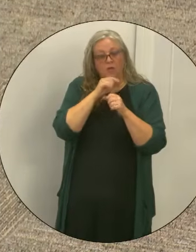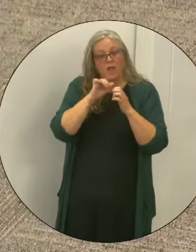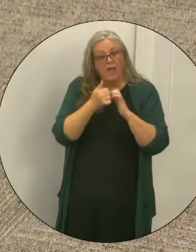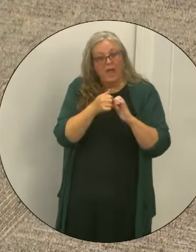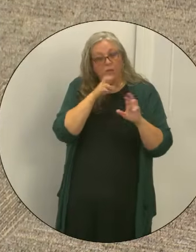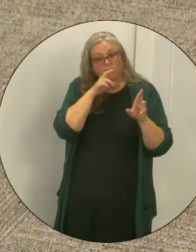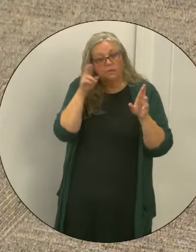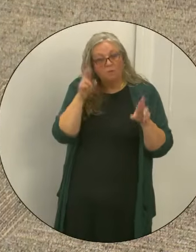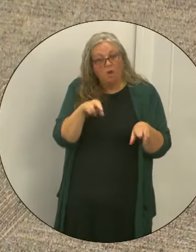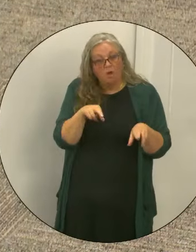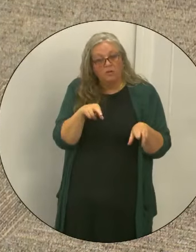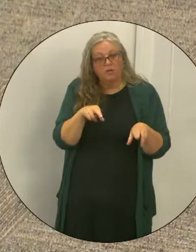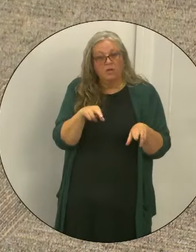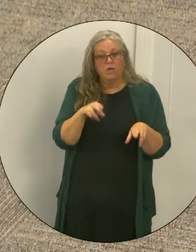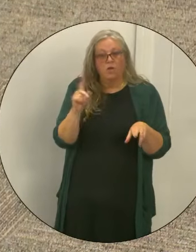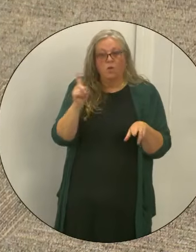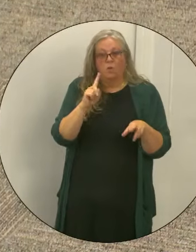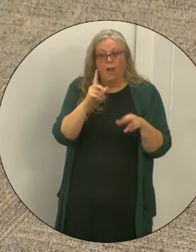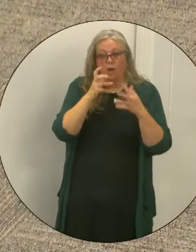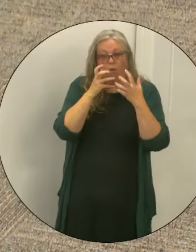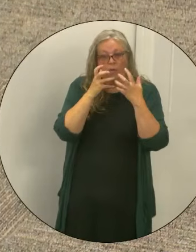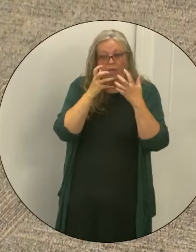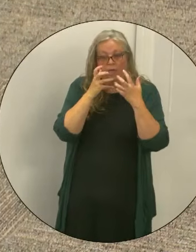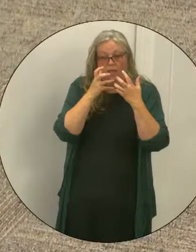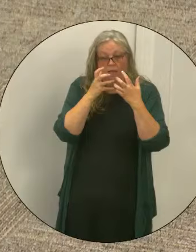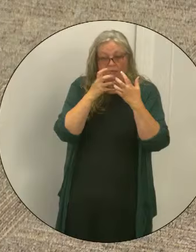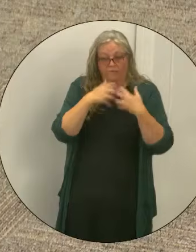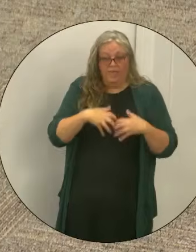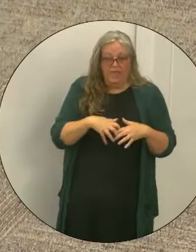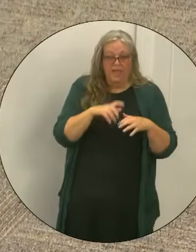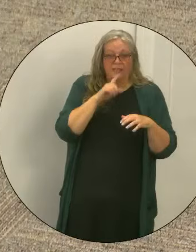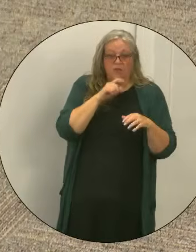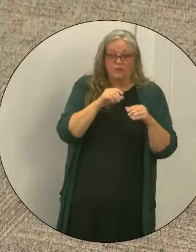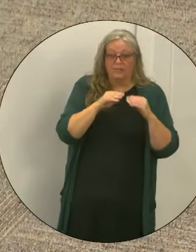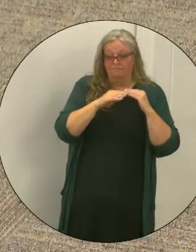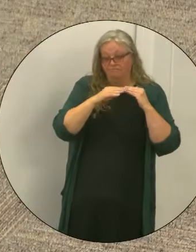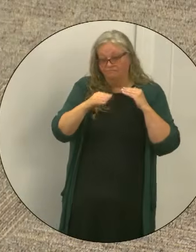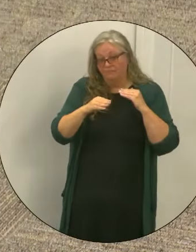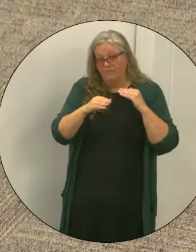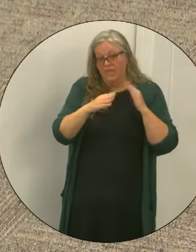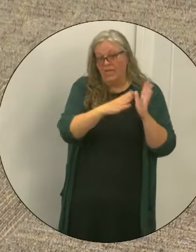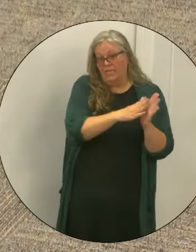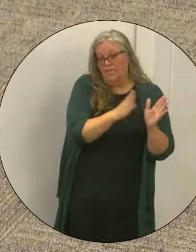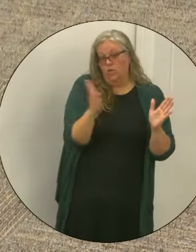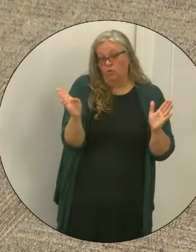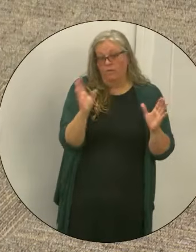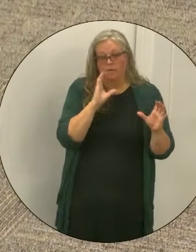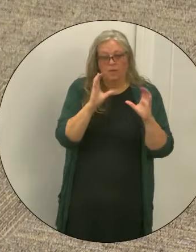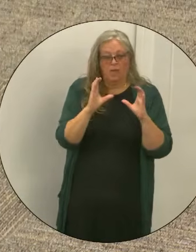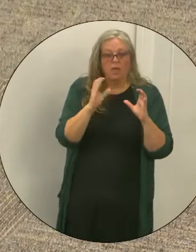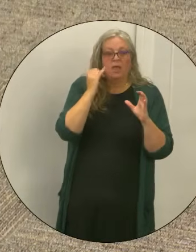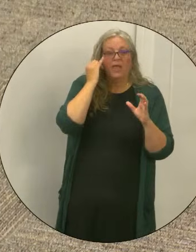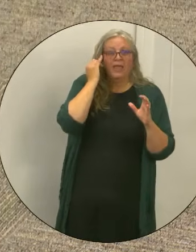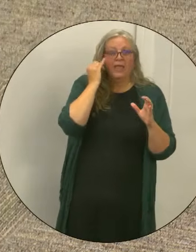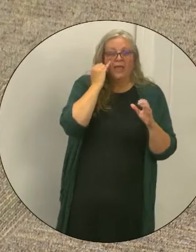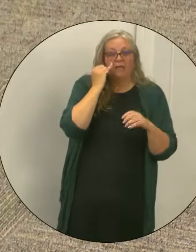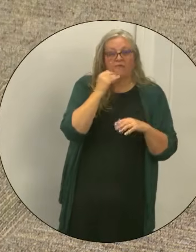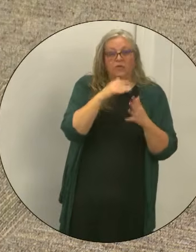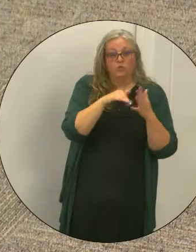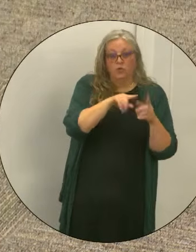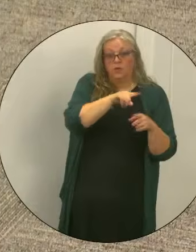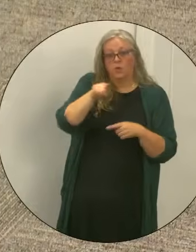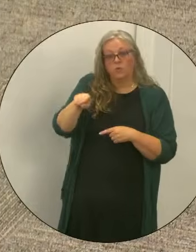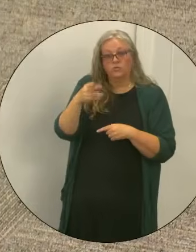respond, where we fit in it, and that there's a continuum of communication. So when a school refers a student to the Harbor, that there's